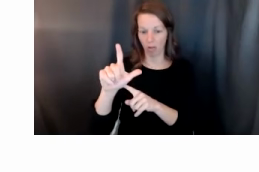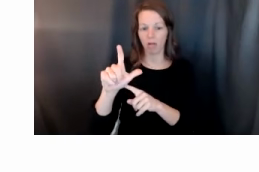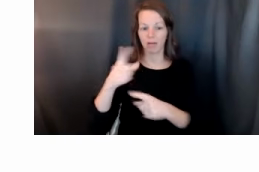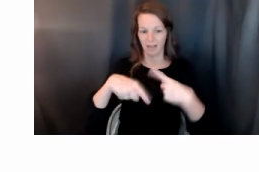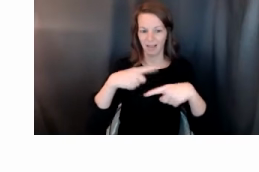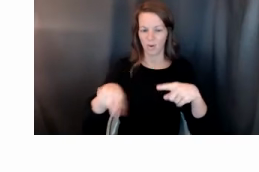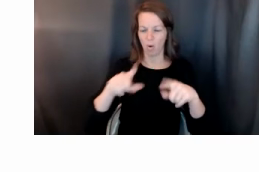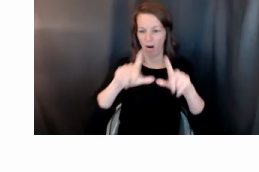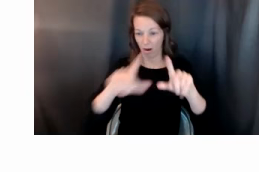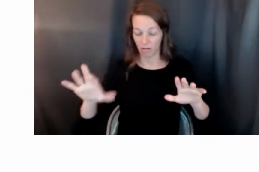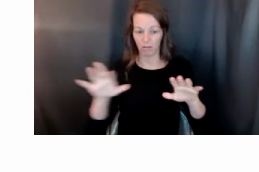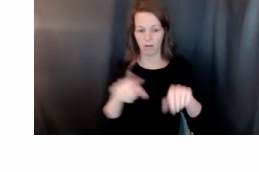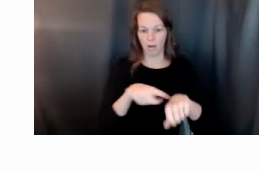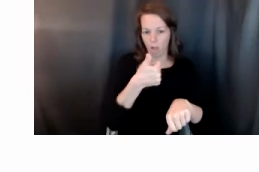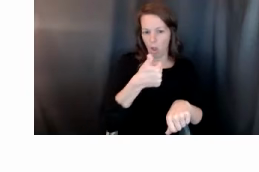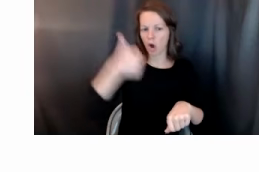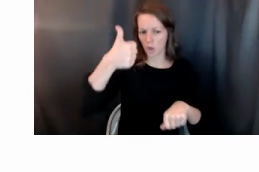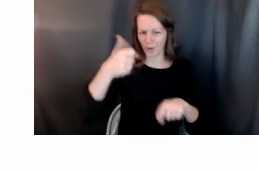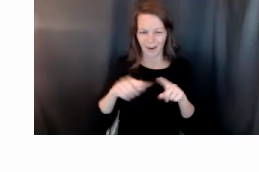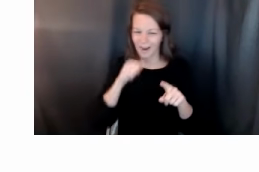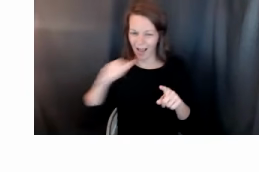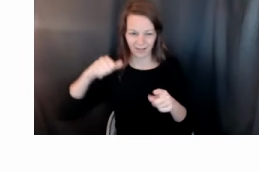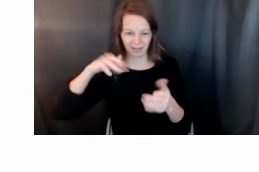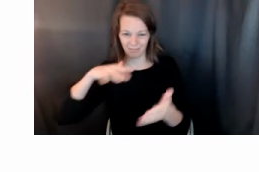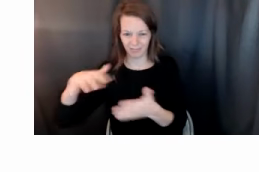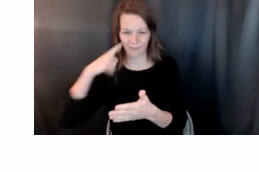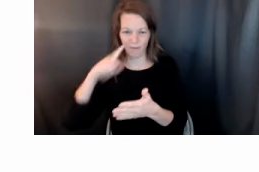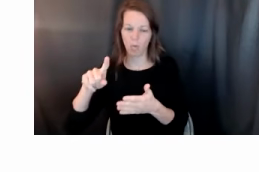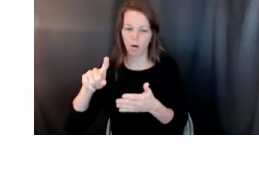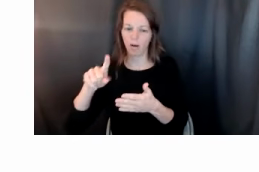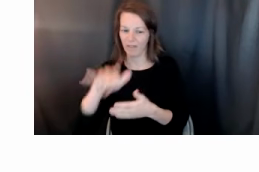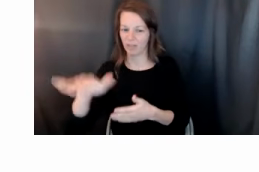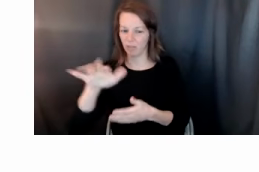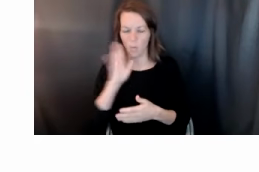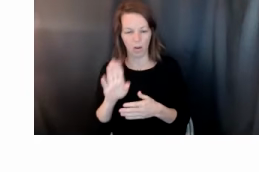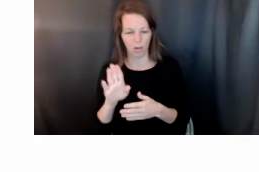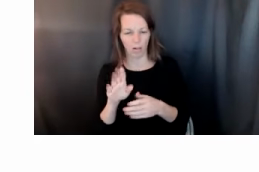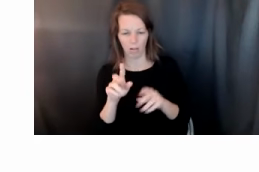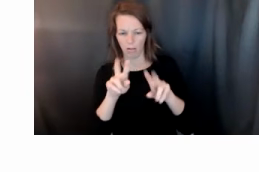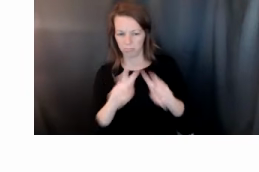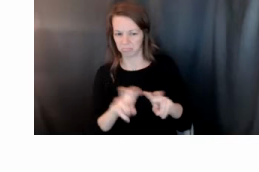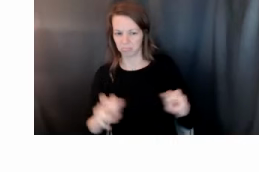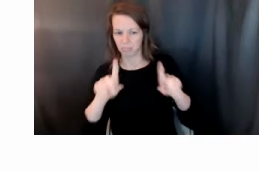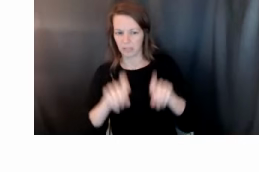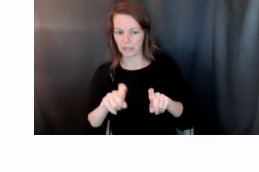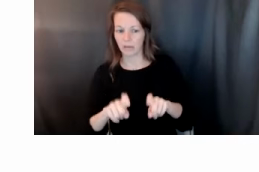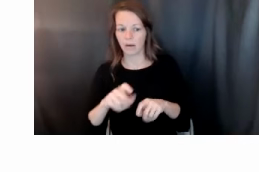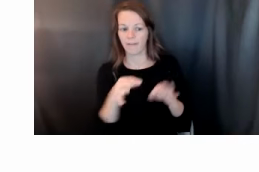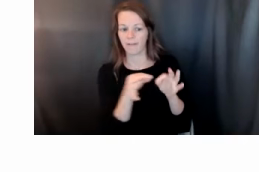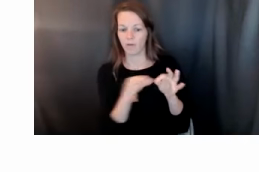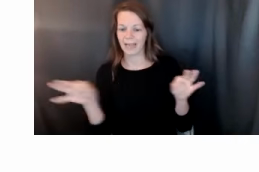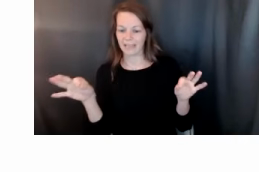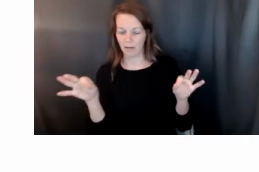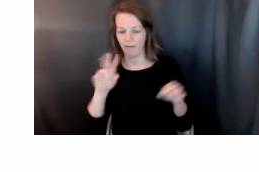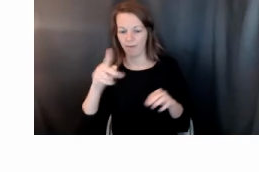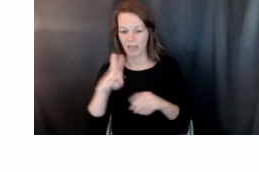this has not been tested for fingerspelled words. And so we'll additionally be testing if phrasal